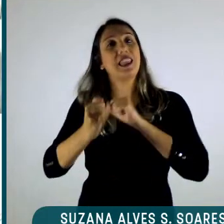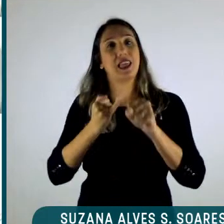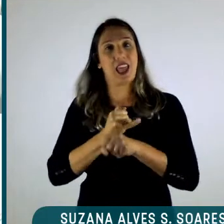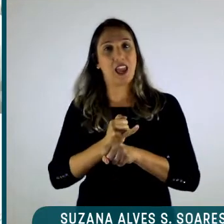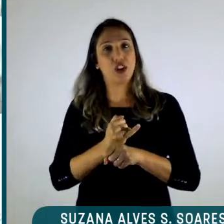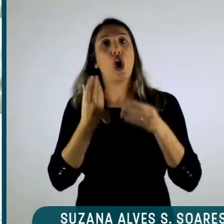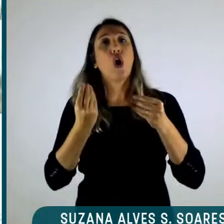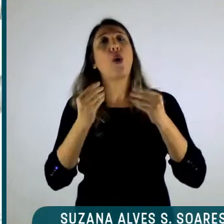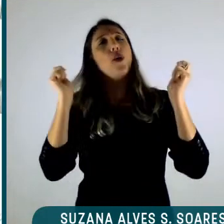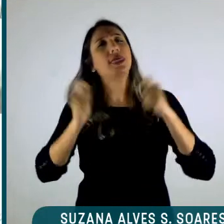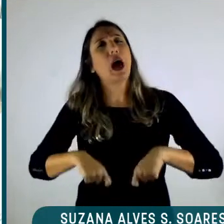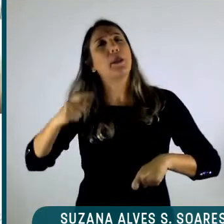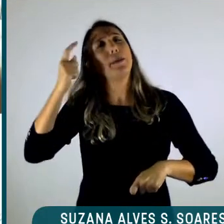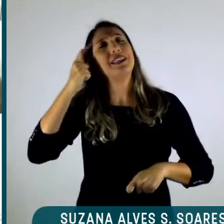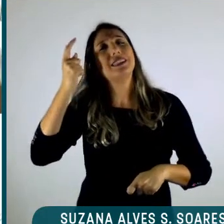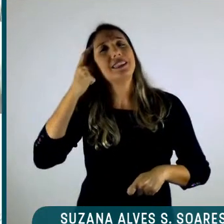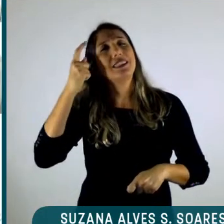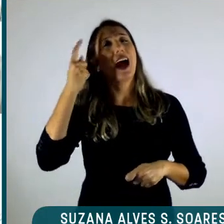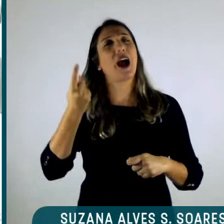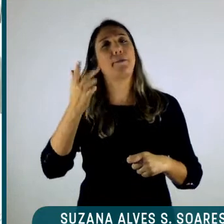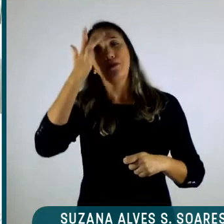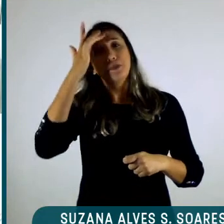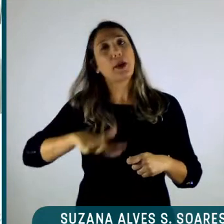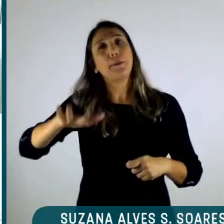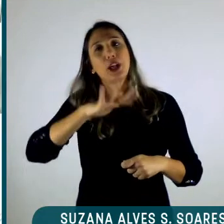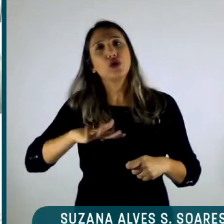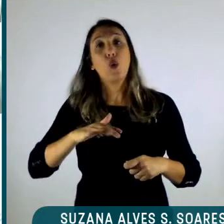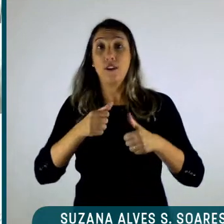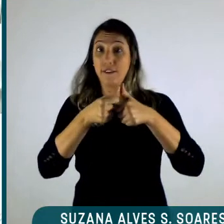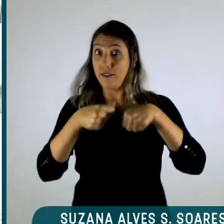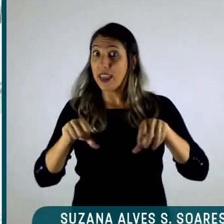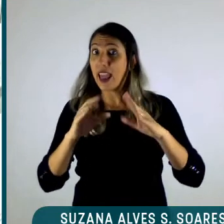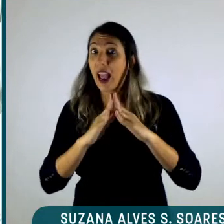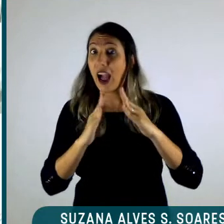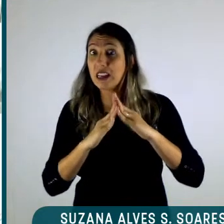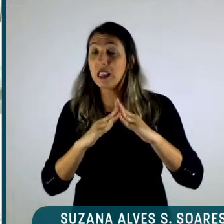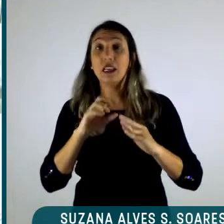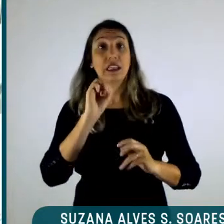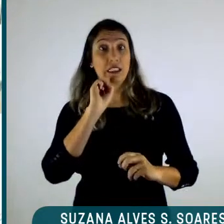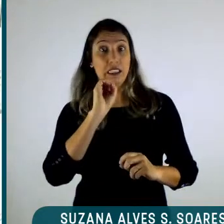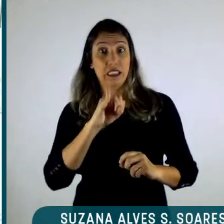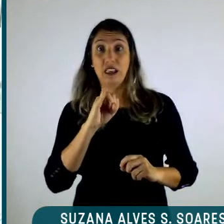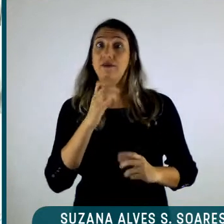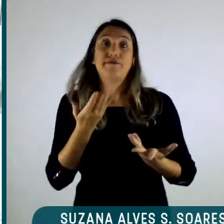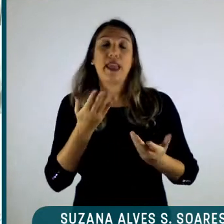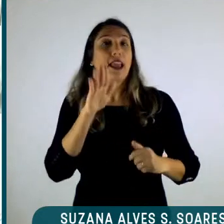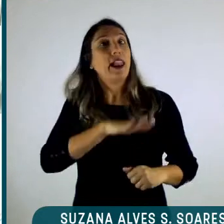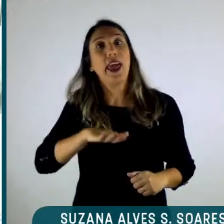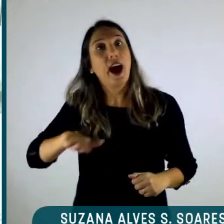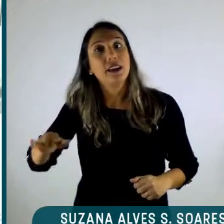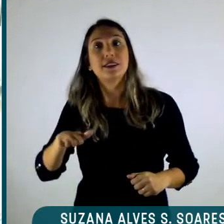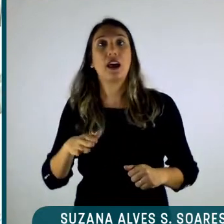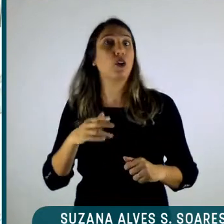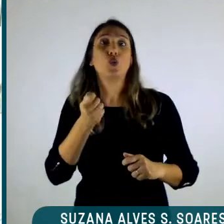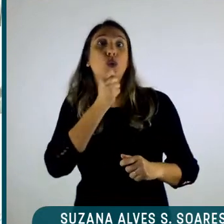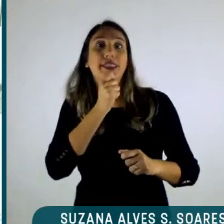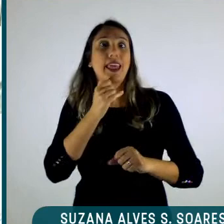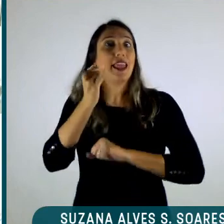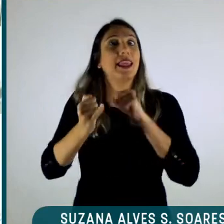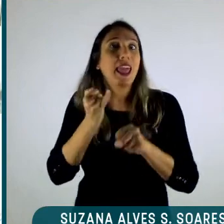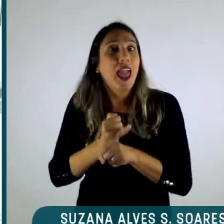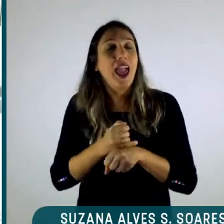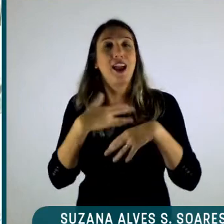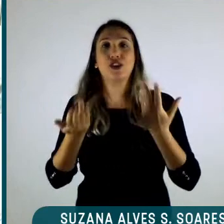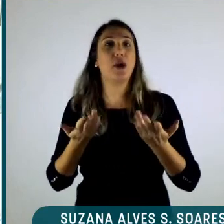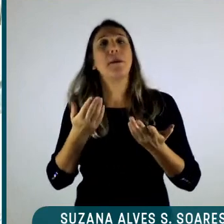An important right is the access to the internet. How can we think that people will stay home if the kids